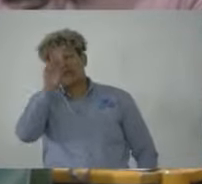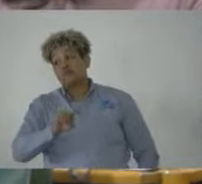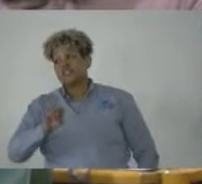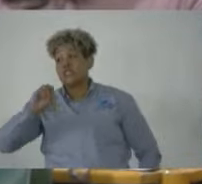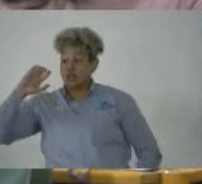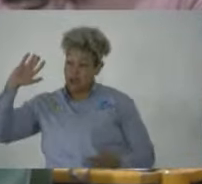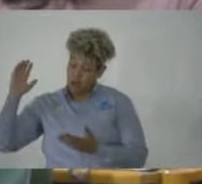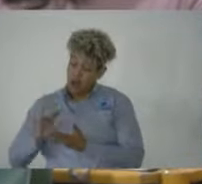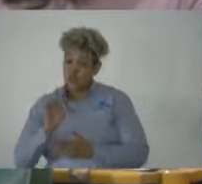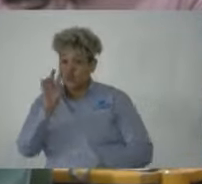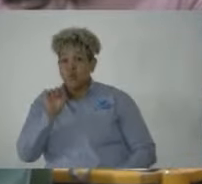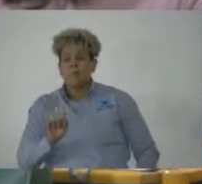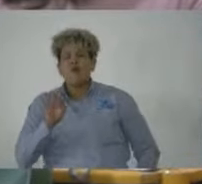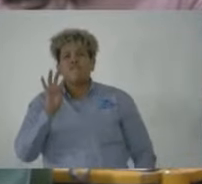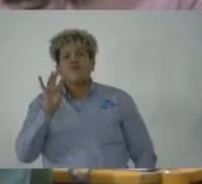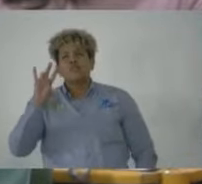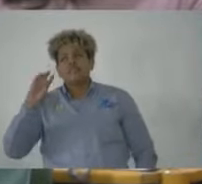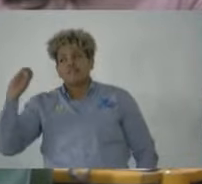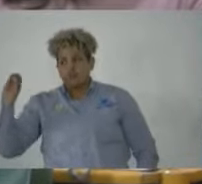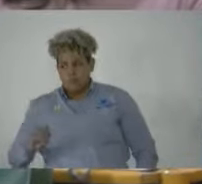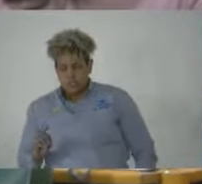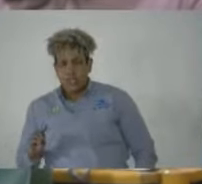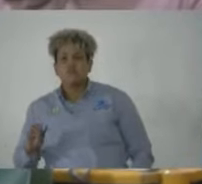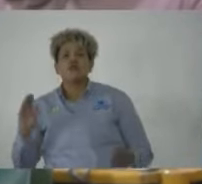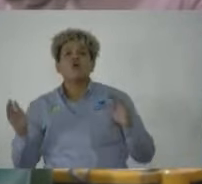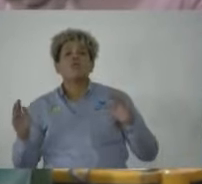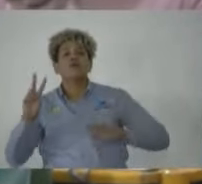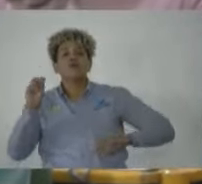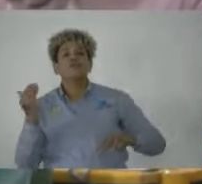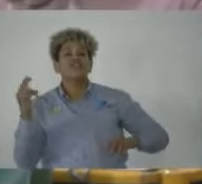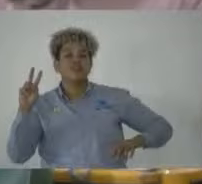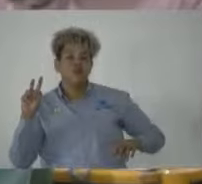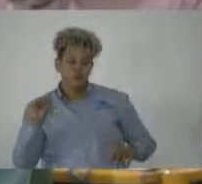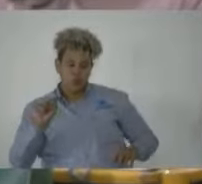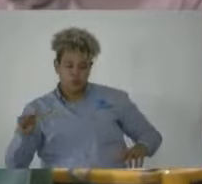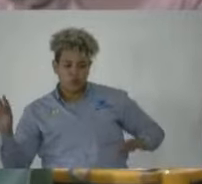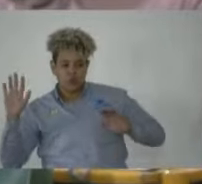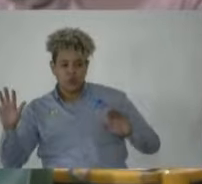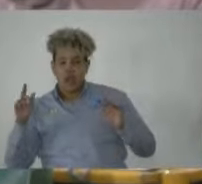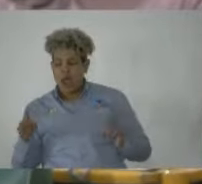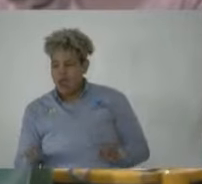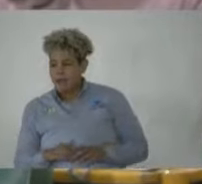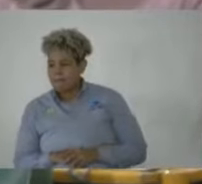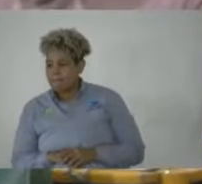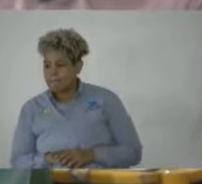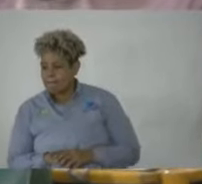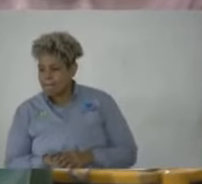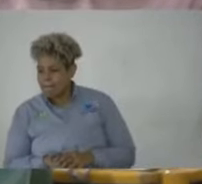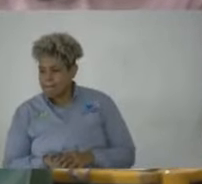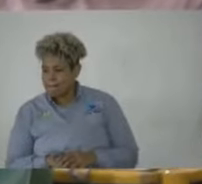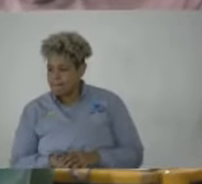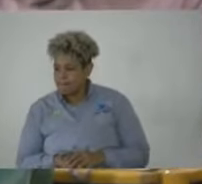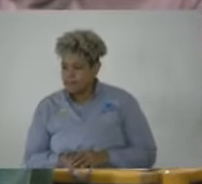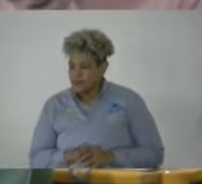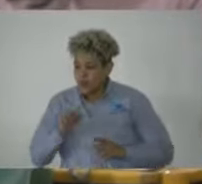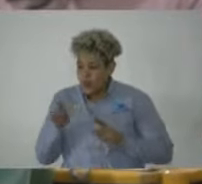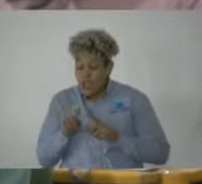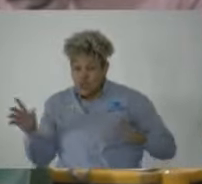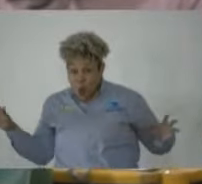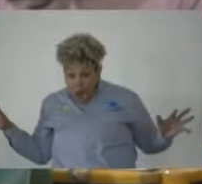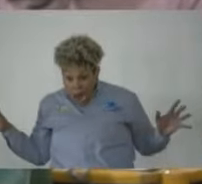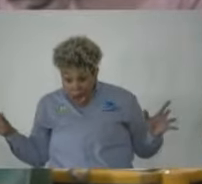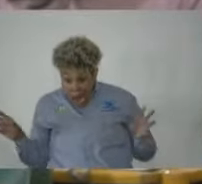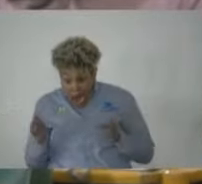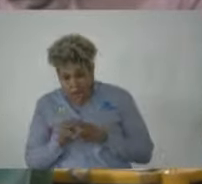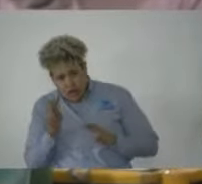to 2.47% over the period 2015 to 2022. And when you add those back